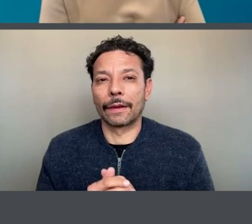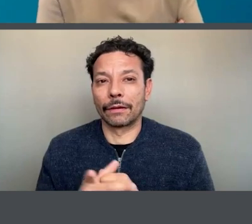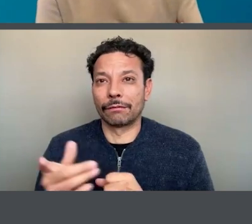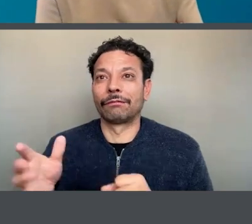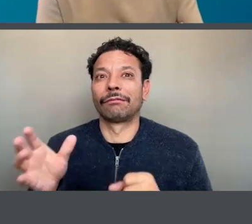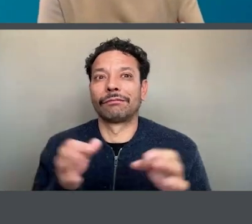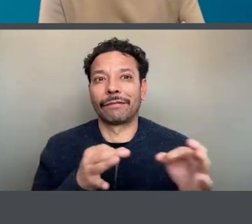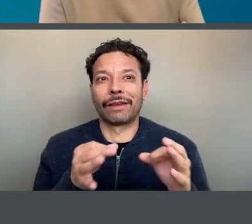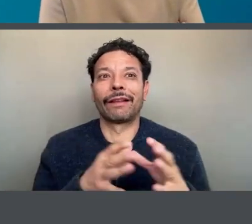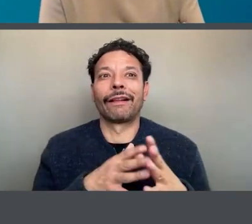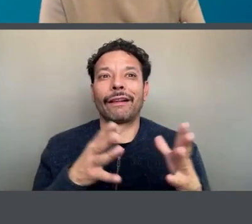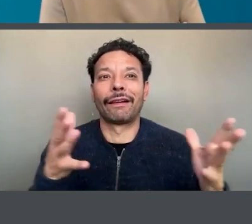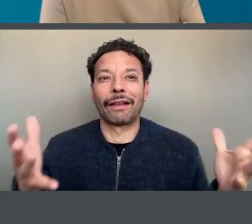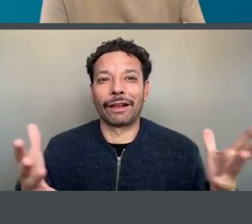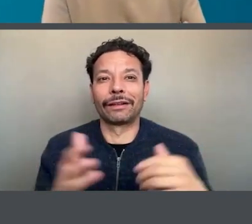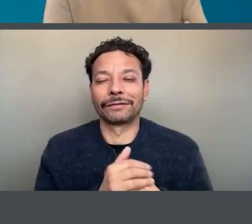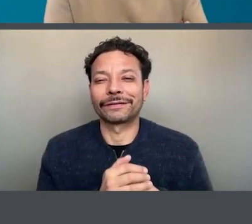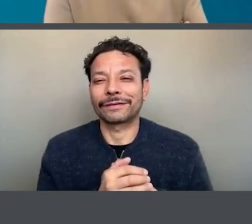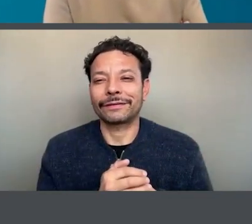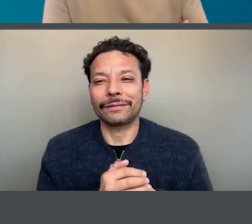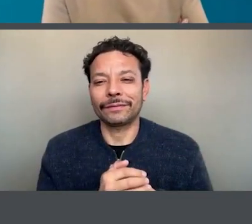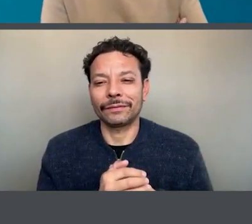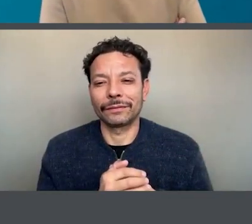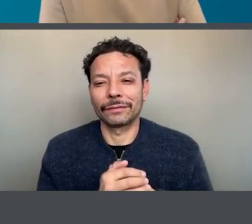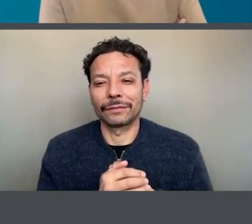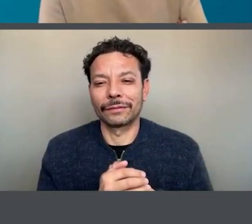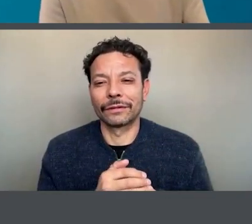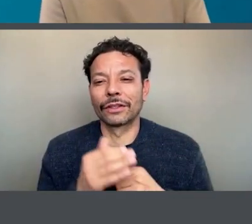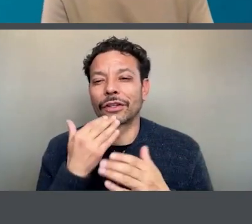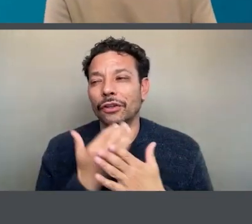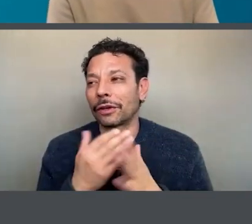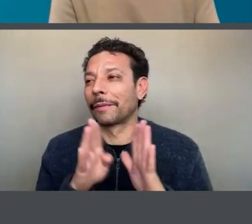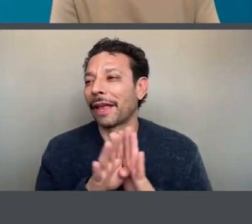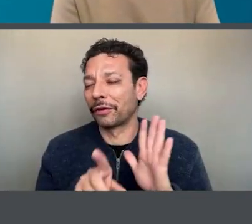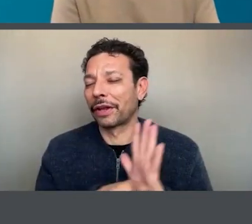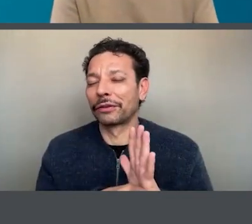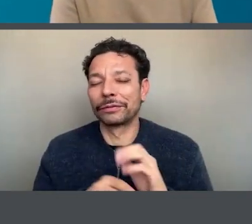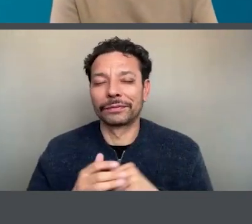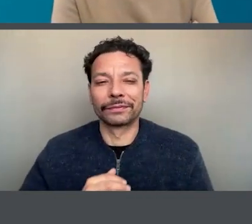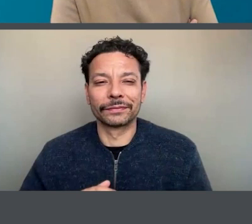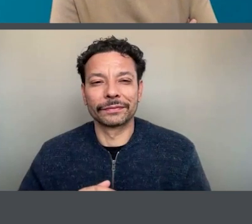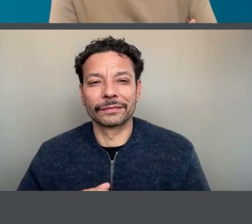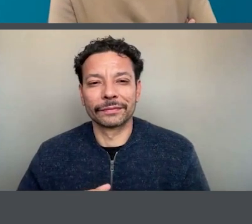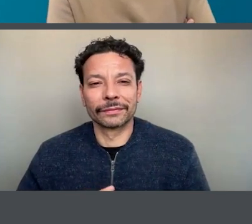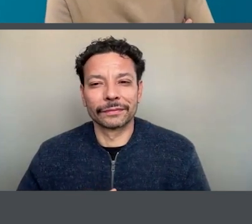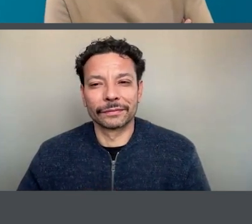covered a lot of ground. Gave us good background. And